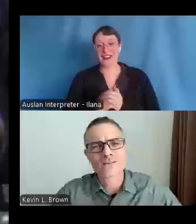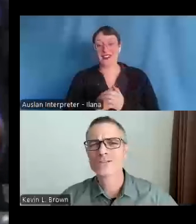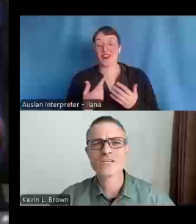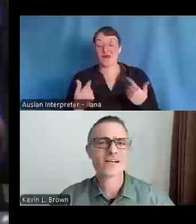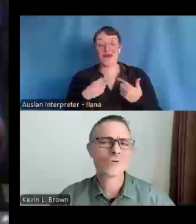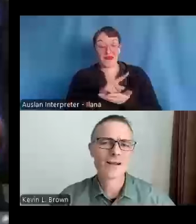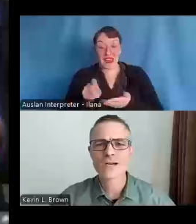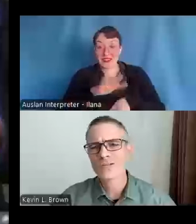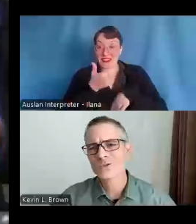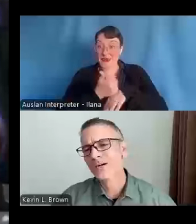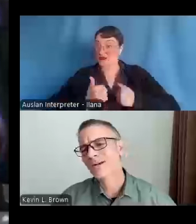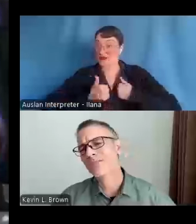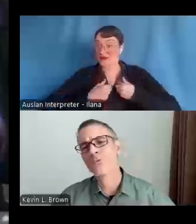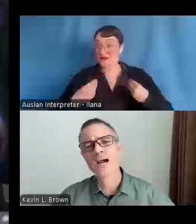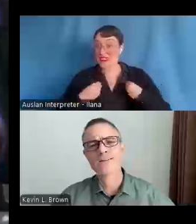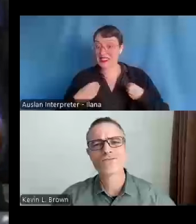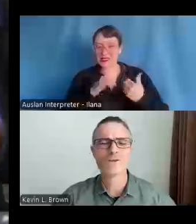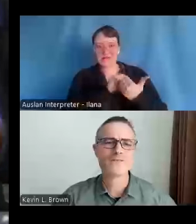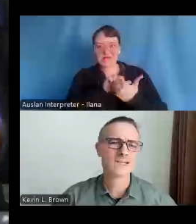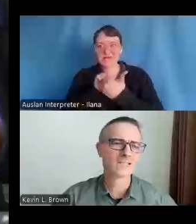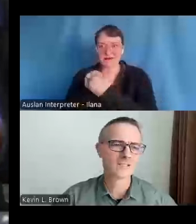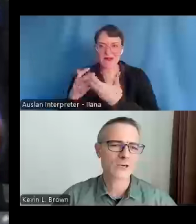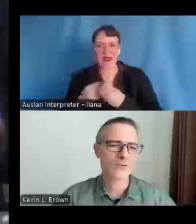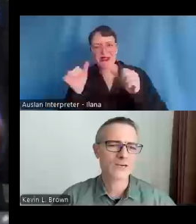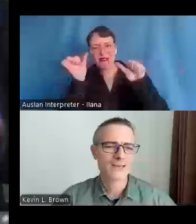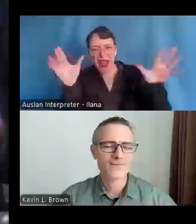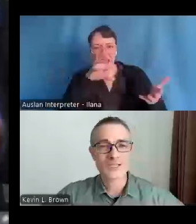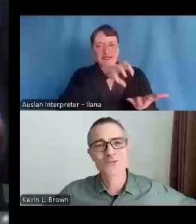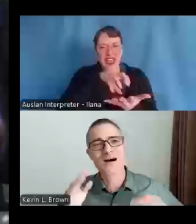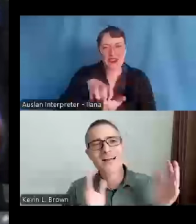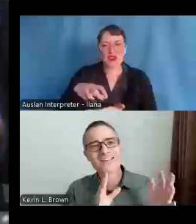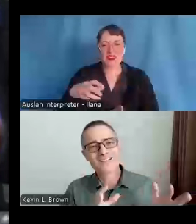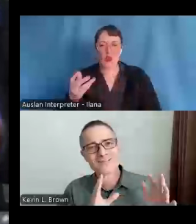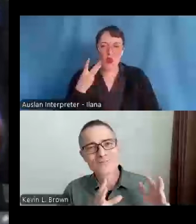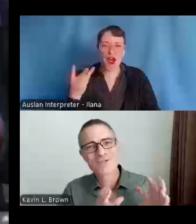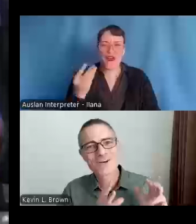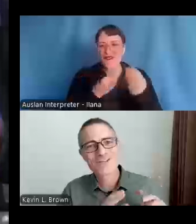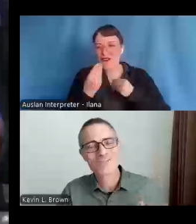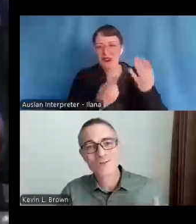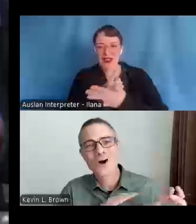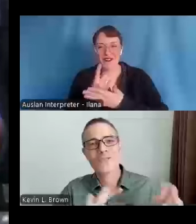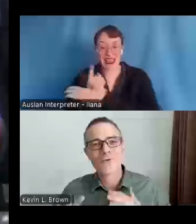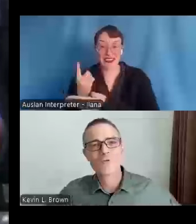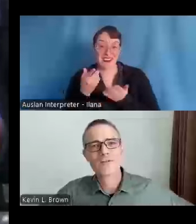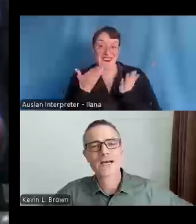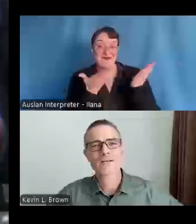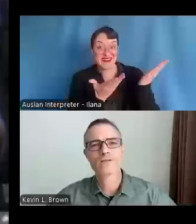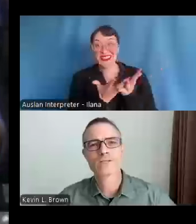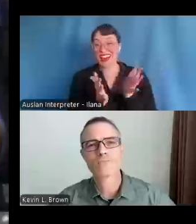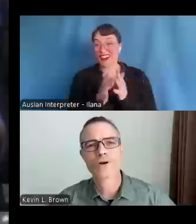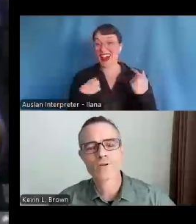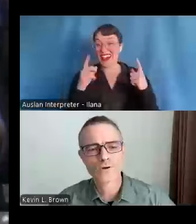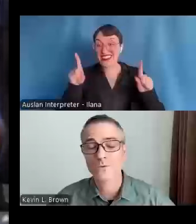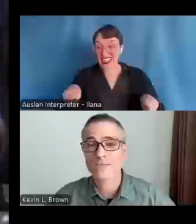like the legendary Ryman Auditorium and wine and food events. And so this was my start, but long before I really got into